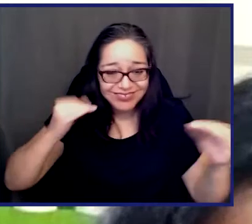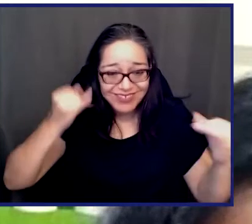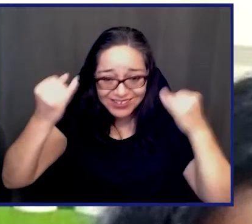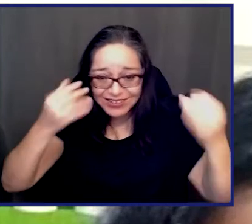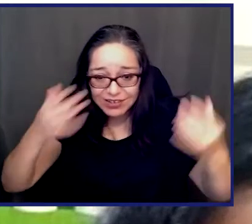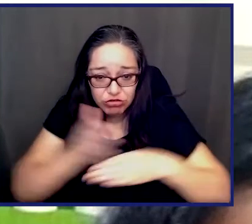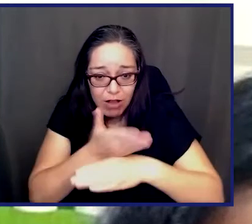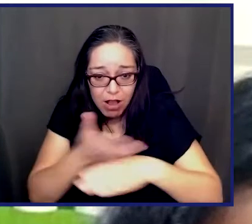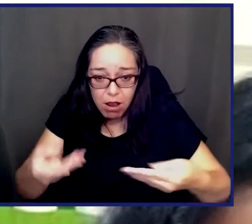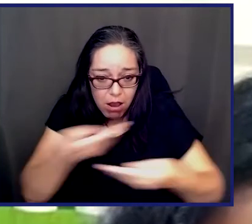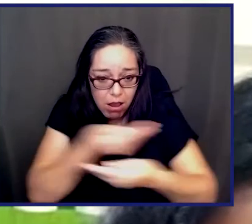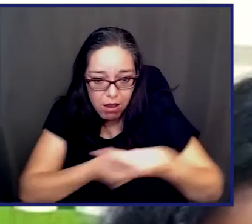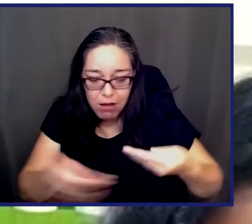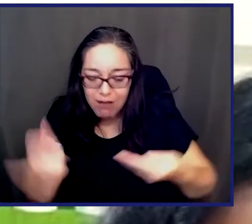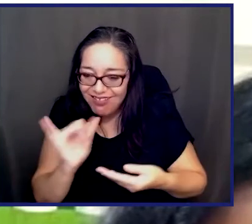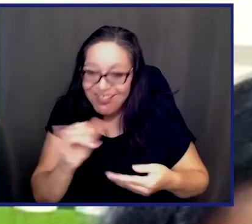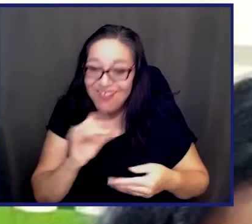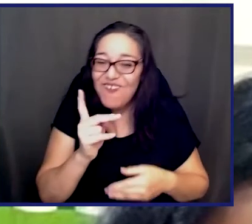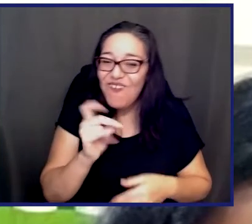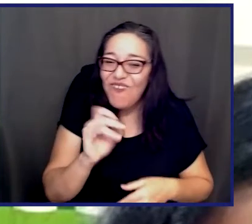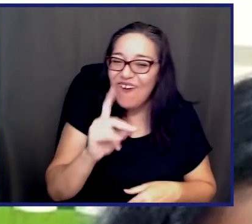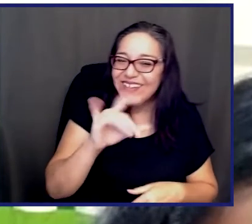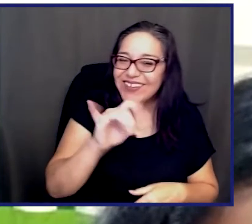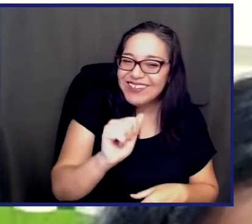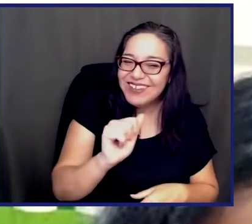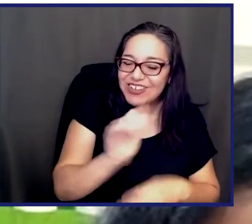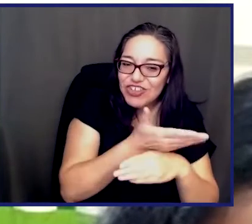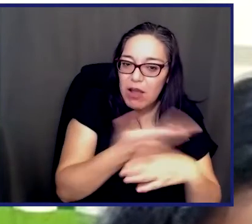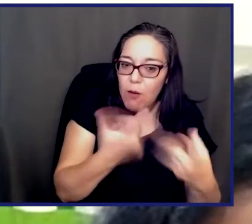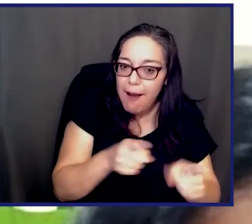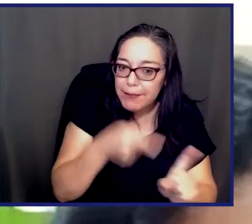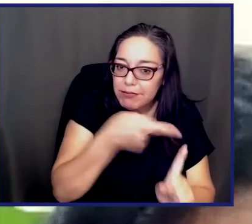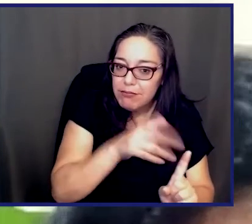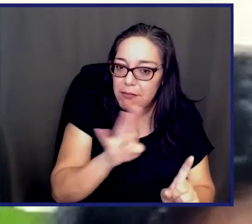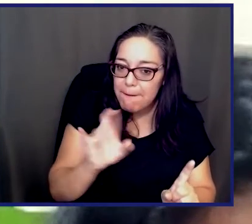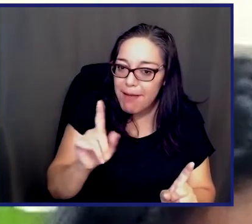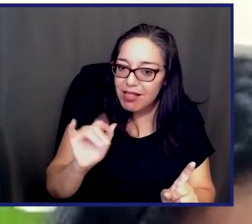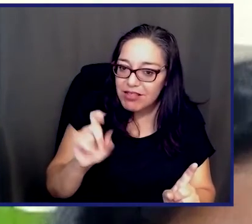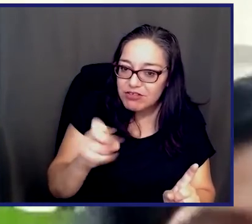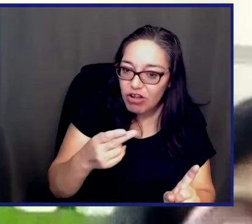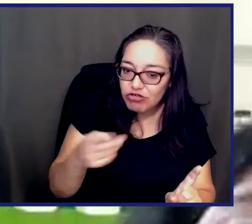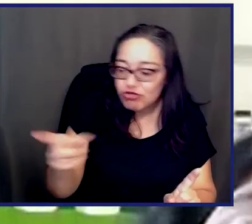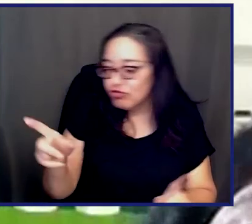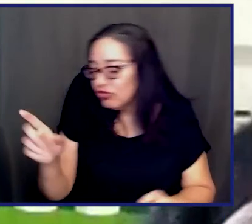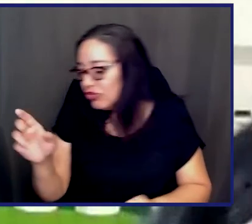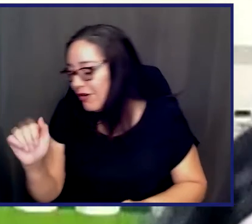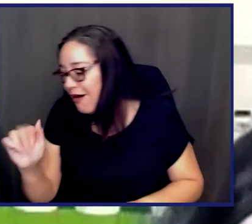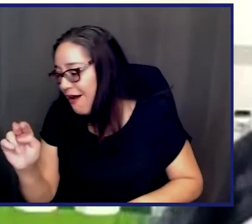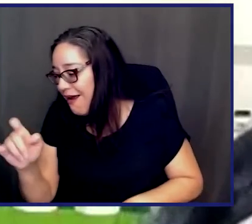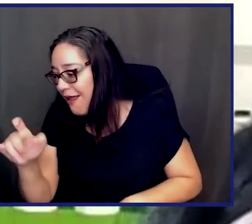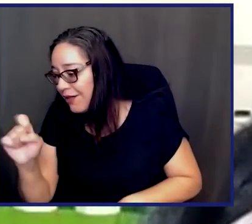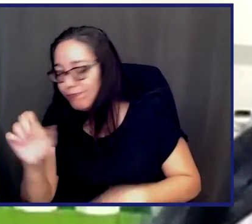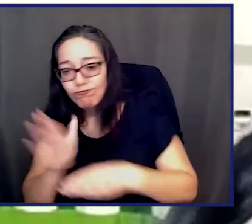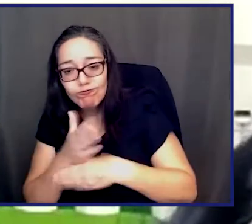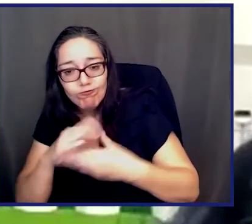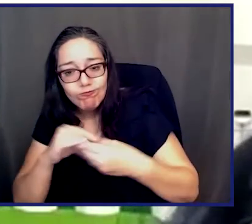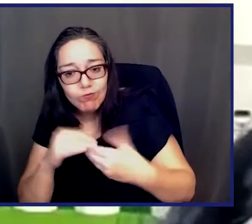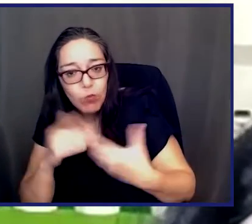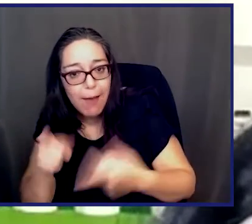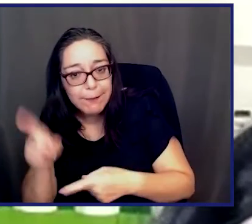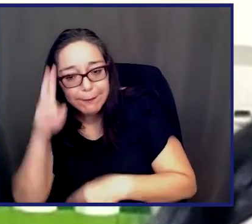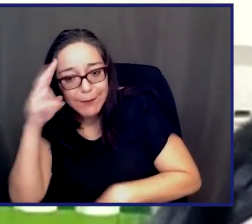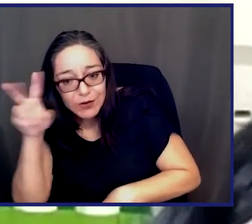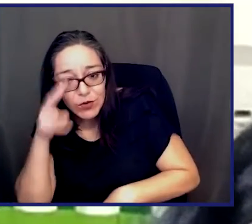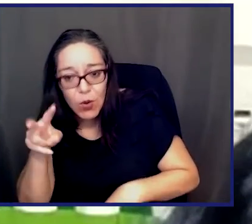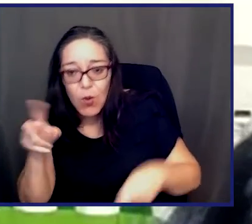ideas, like Oiko sharing what is happening in Bangladesh with Angeles, what is happening in Mexico, and this type of knowledge sharing